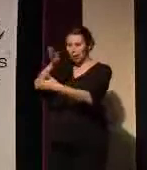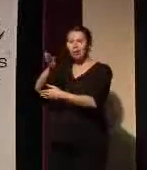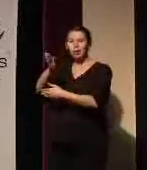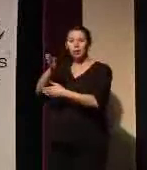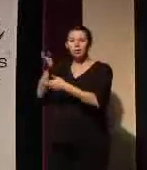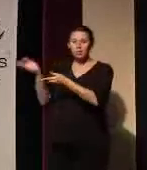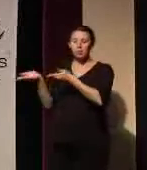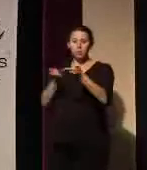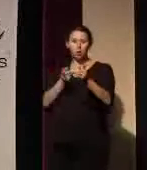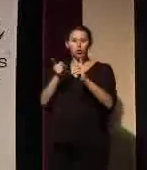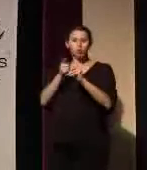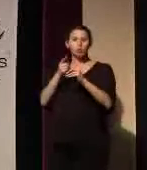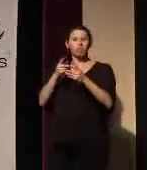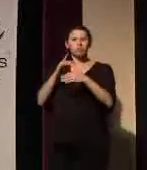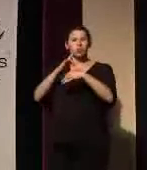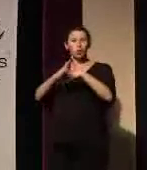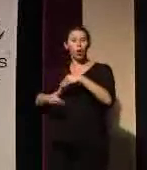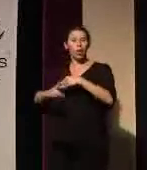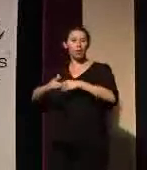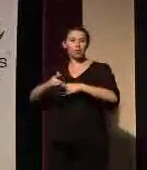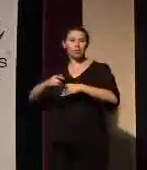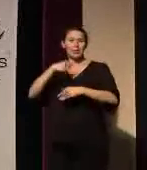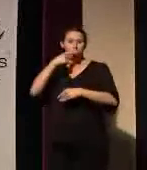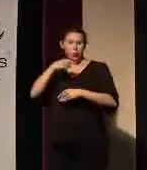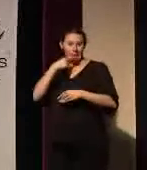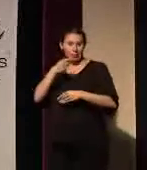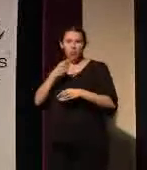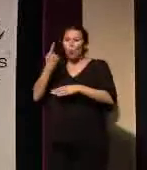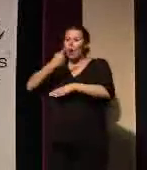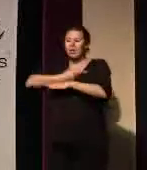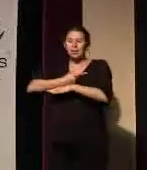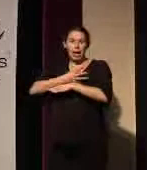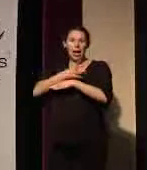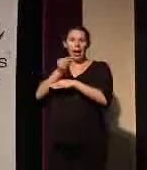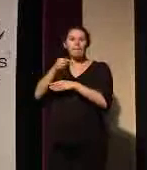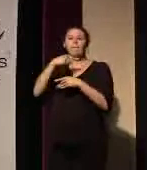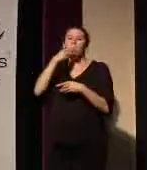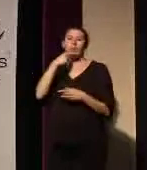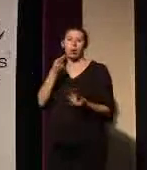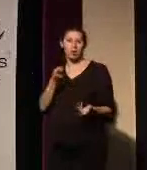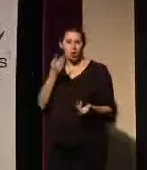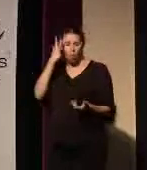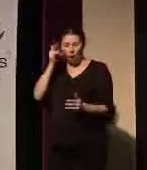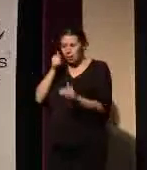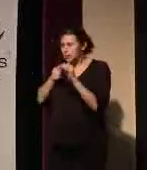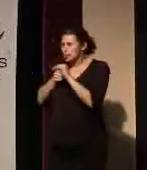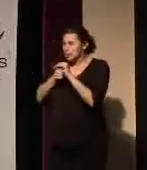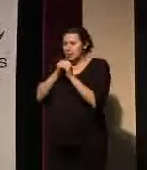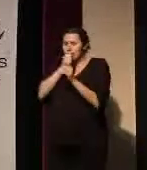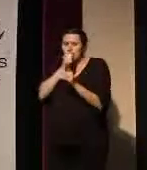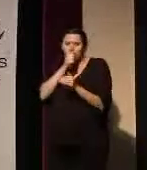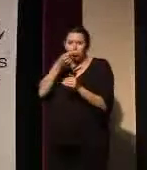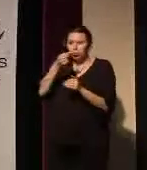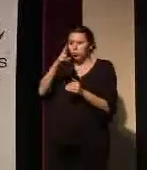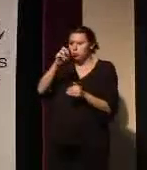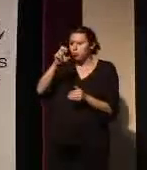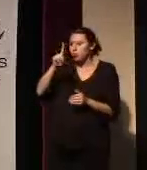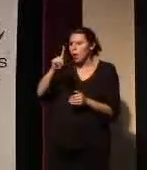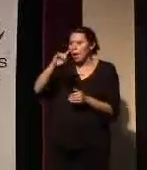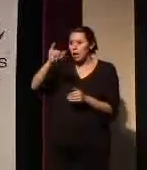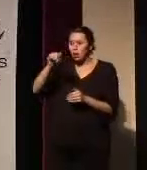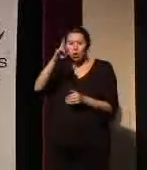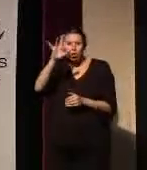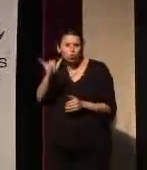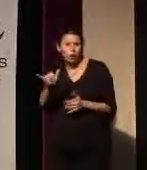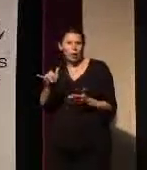which is normally a one-day affair, and which is public. Why are we hiding behind a secret grand jury proceeding? A proceeding